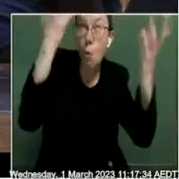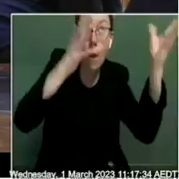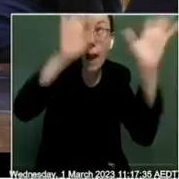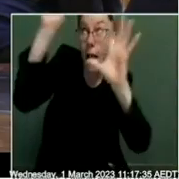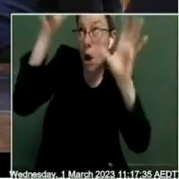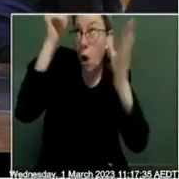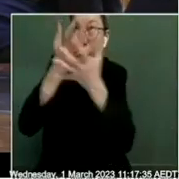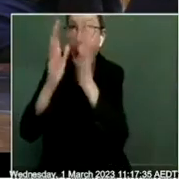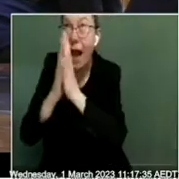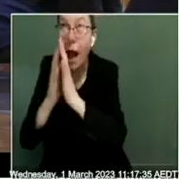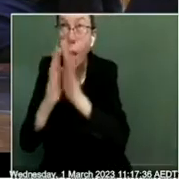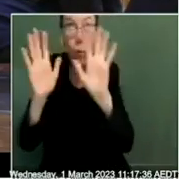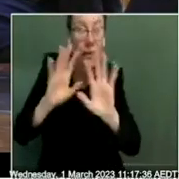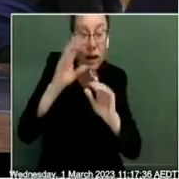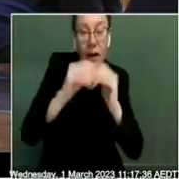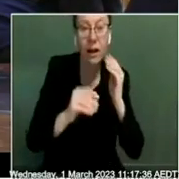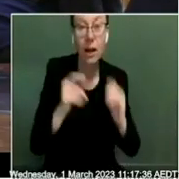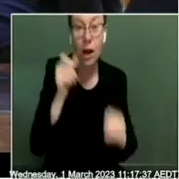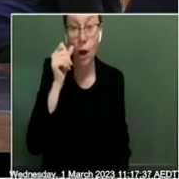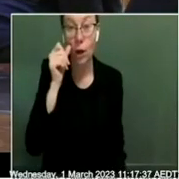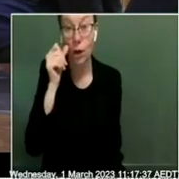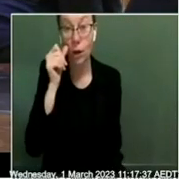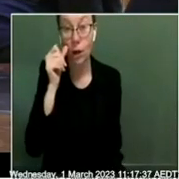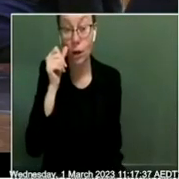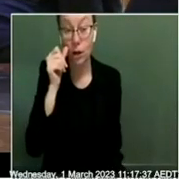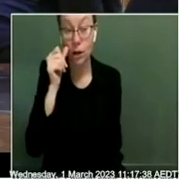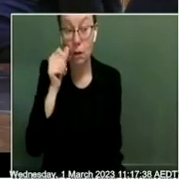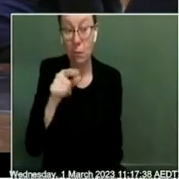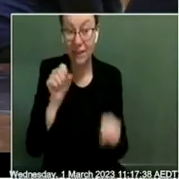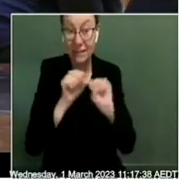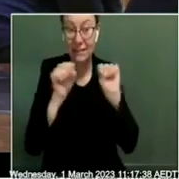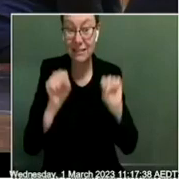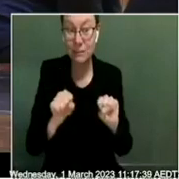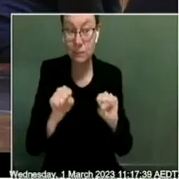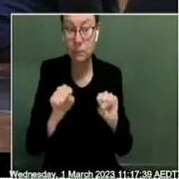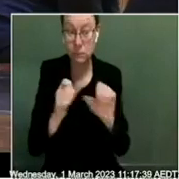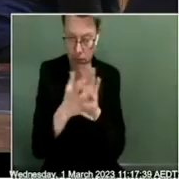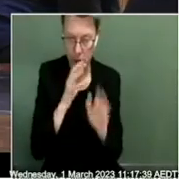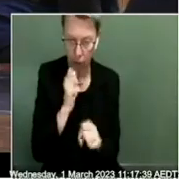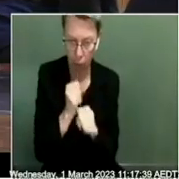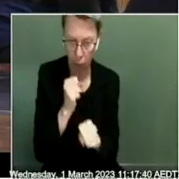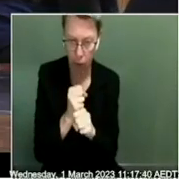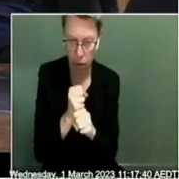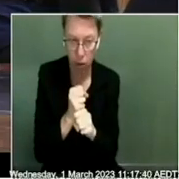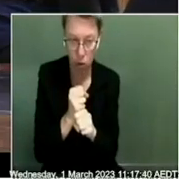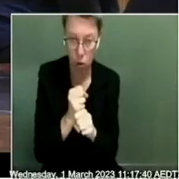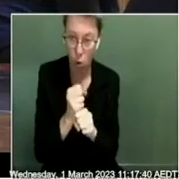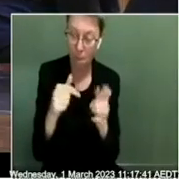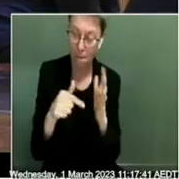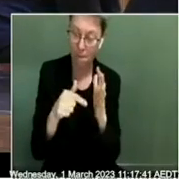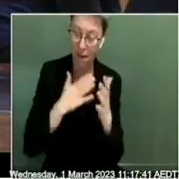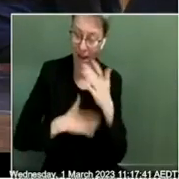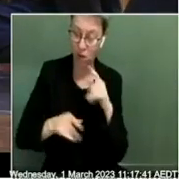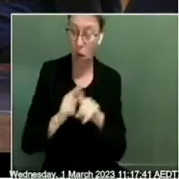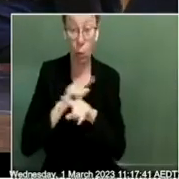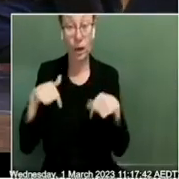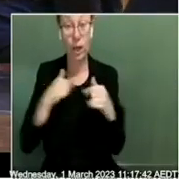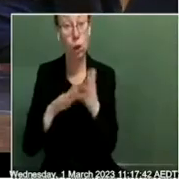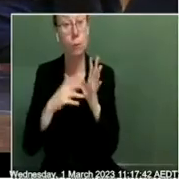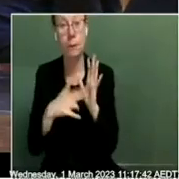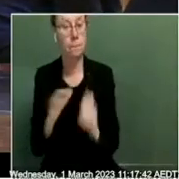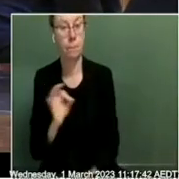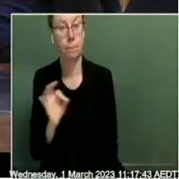hasn't treated us humanely, and we're talking about the government. You had the evidence there from the bringing home report, you did nothing. And Mum had